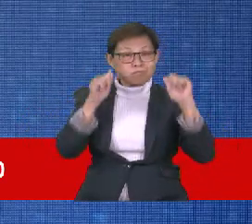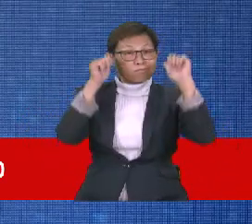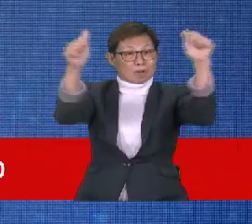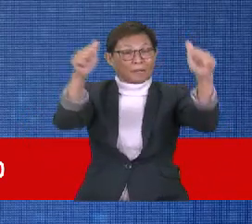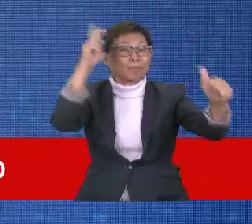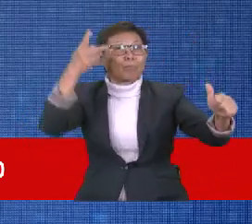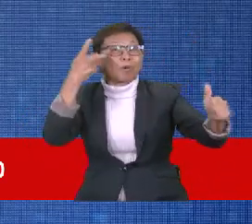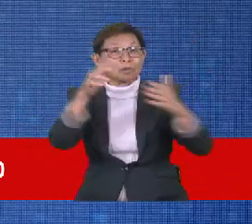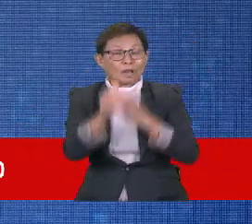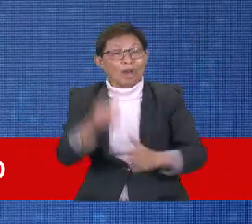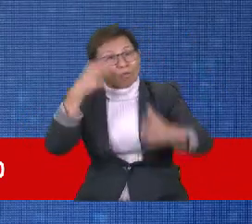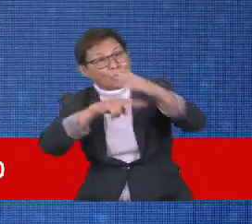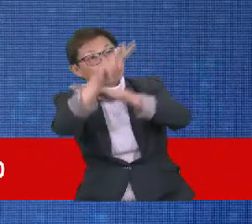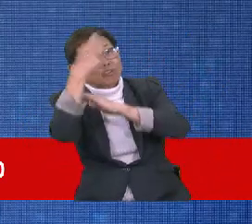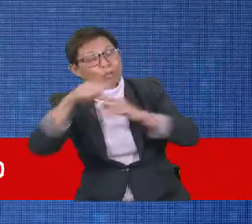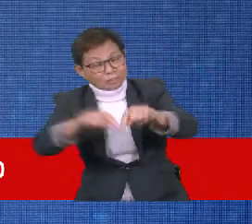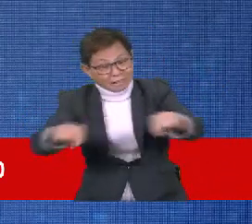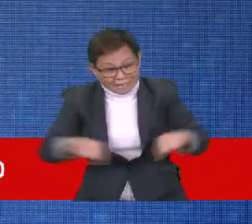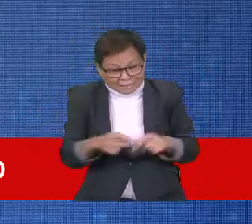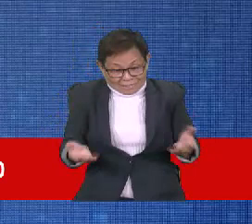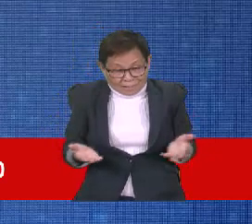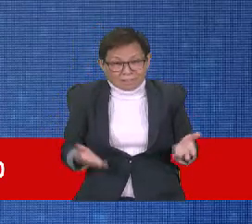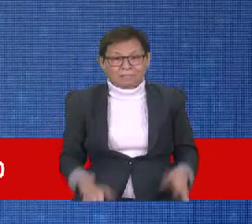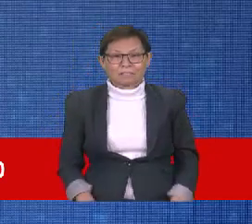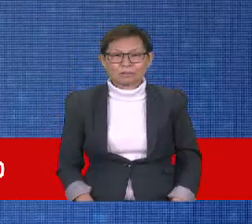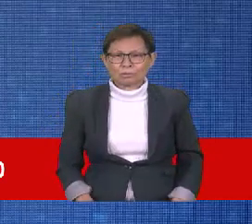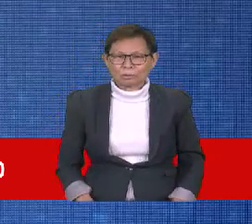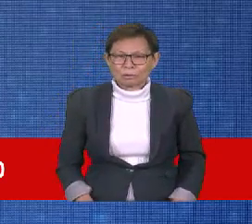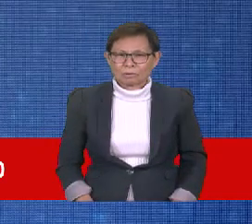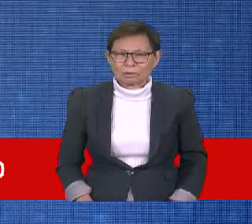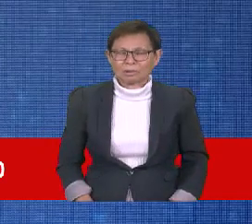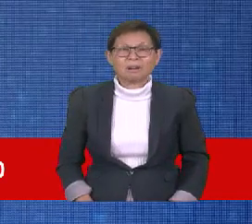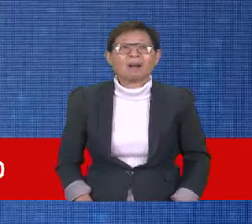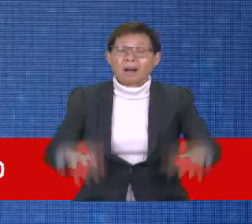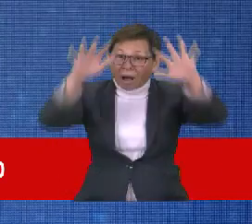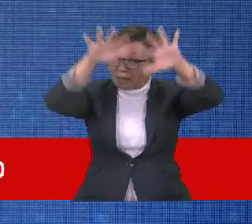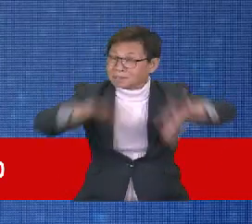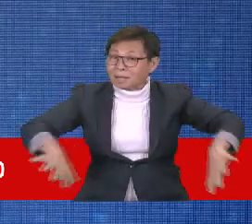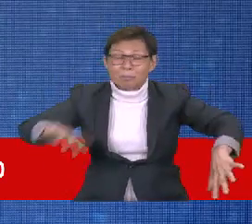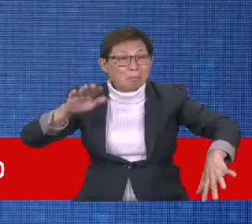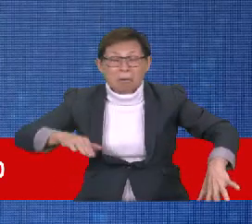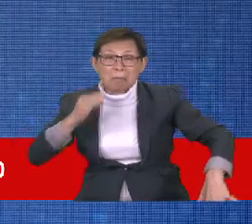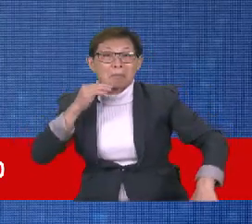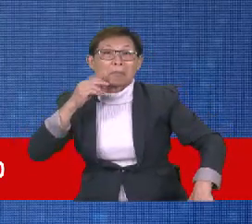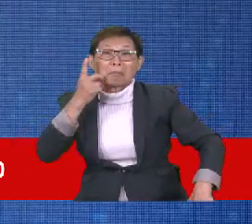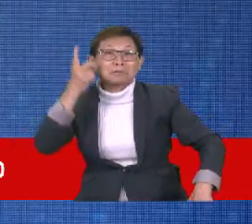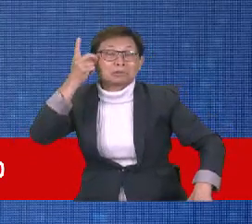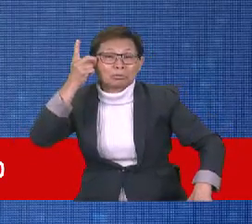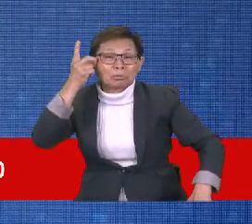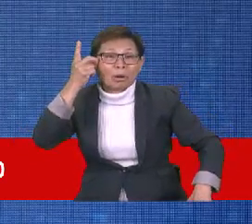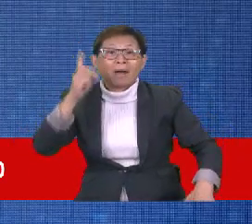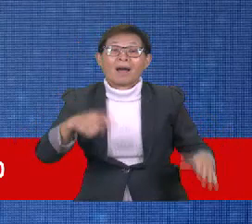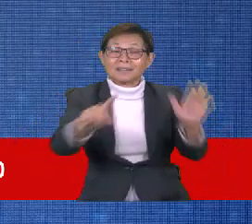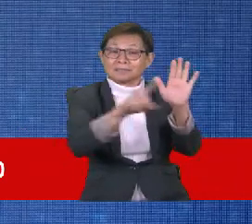of vision for the region. Though ASEAN has not matured as an